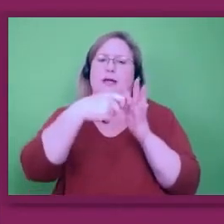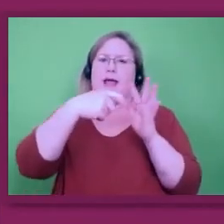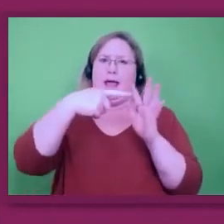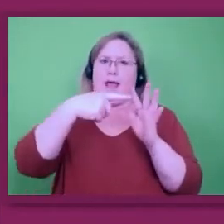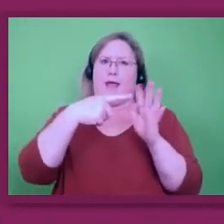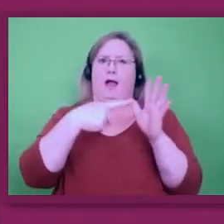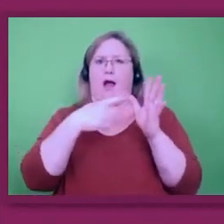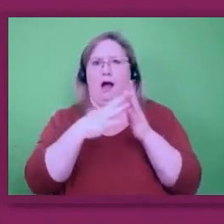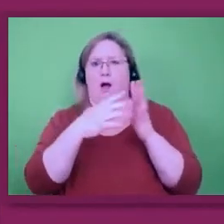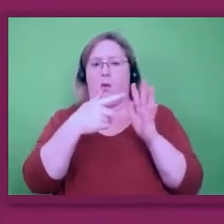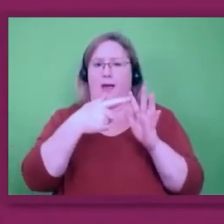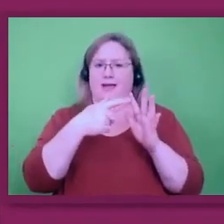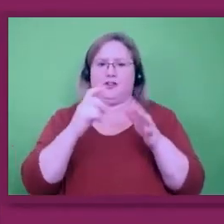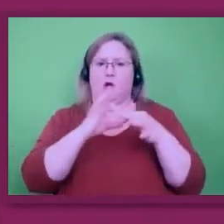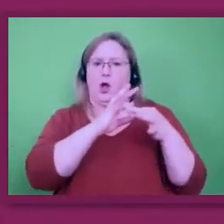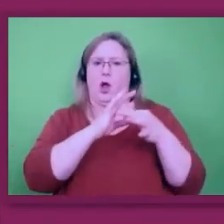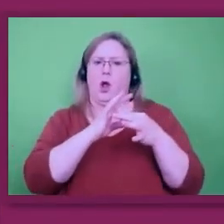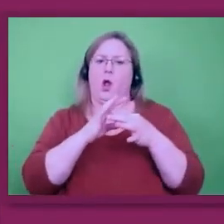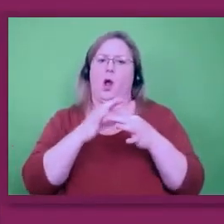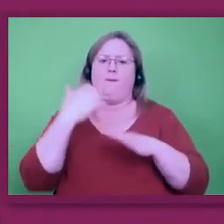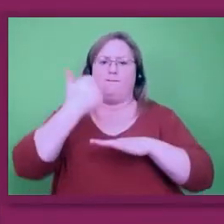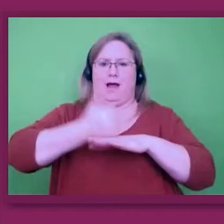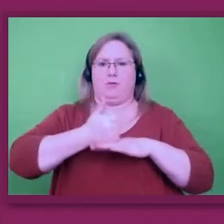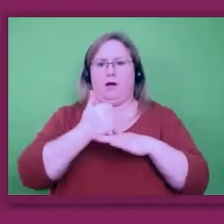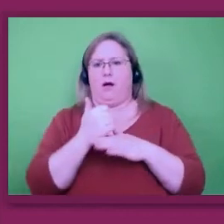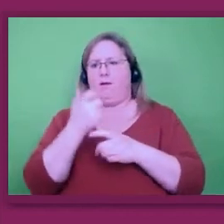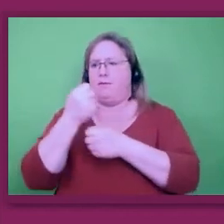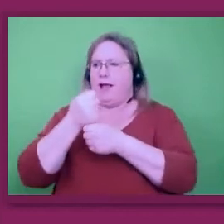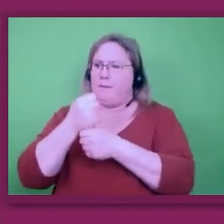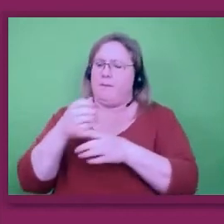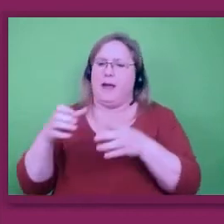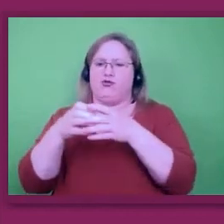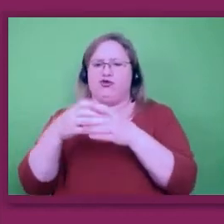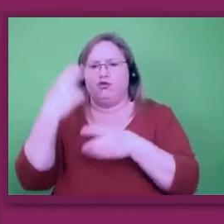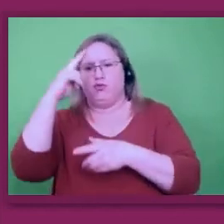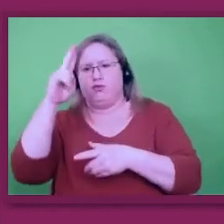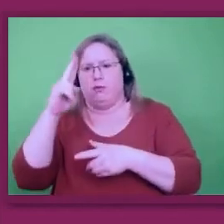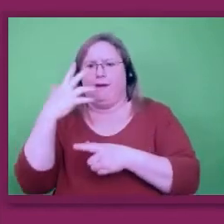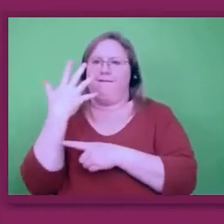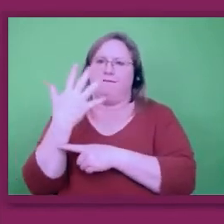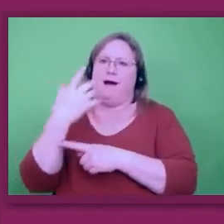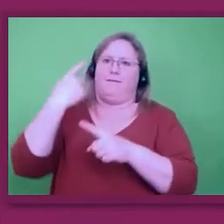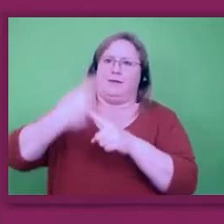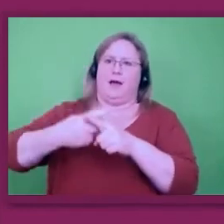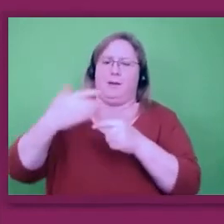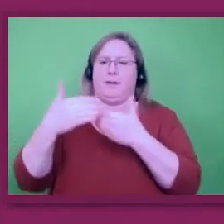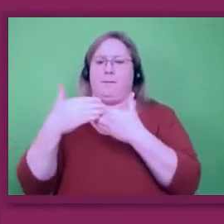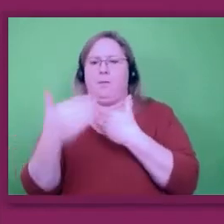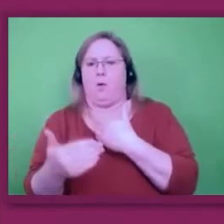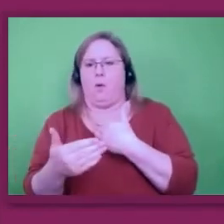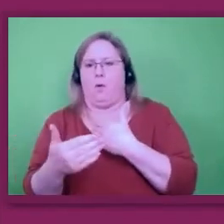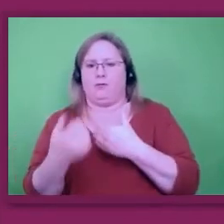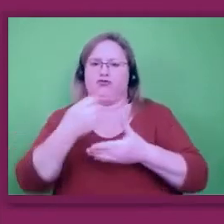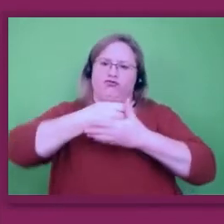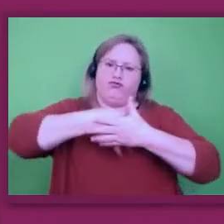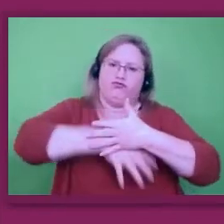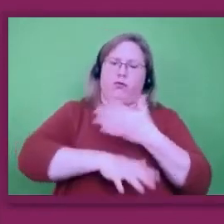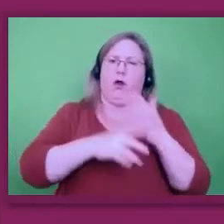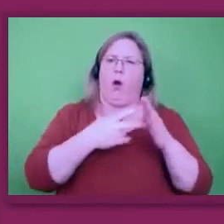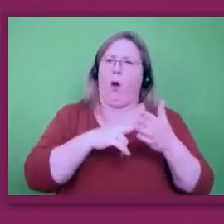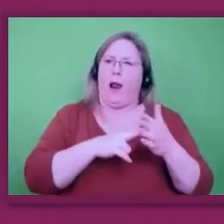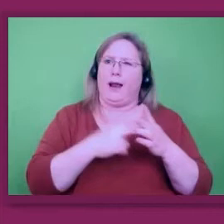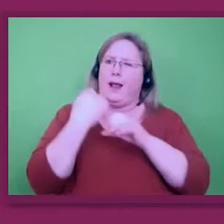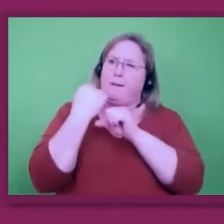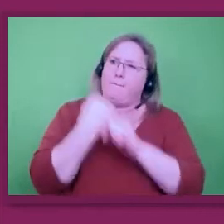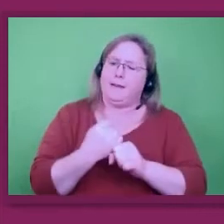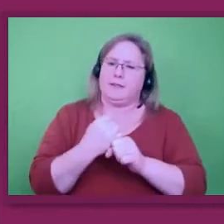the campaign group 5 Times More. 5 Times More is a grassroots organisation committed to changing Black